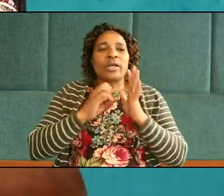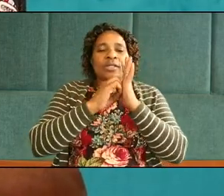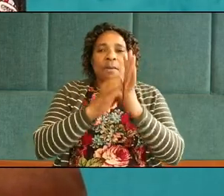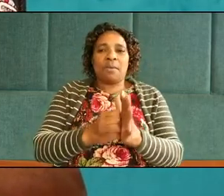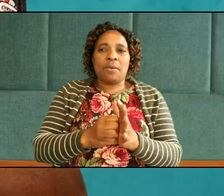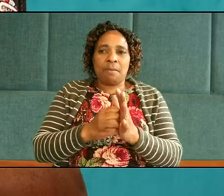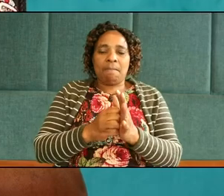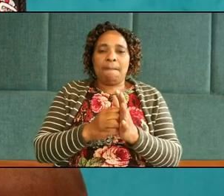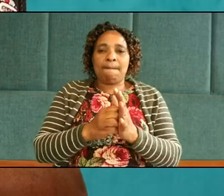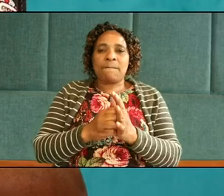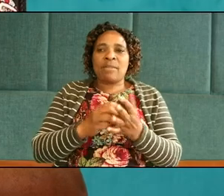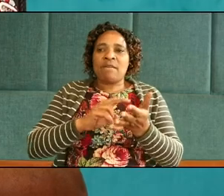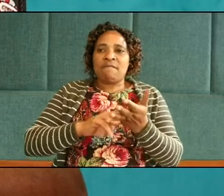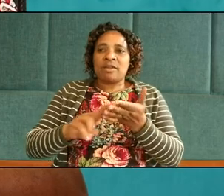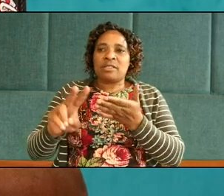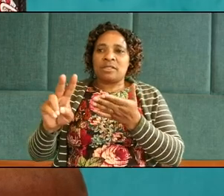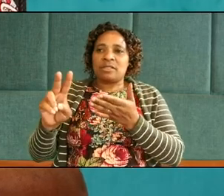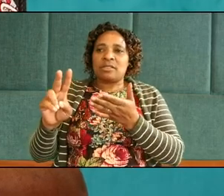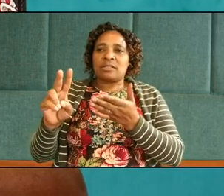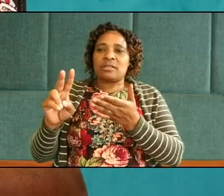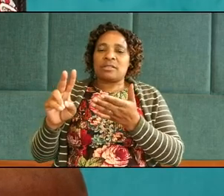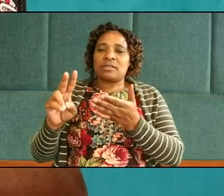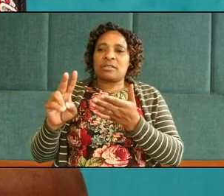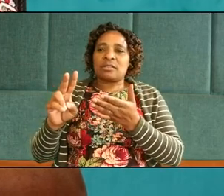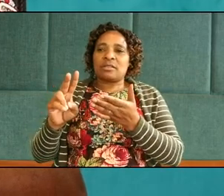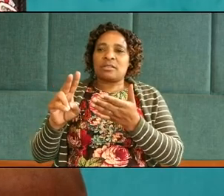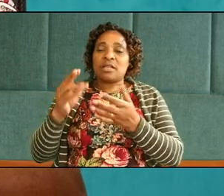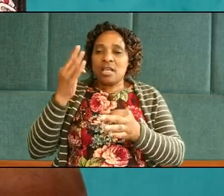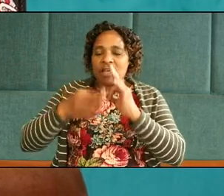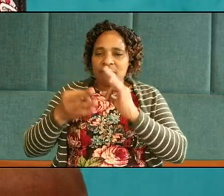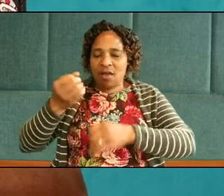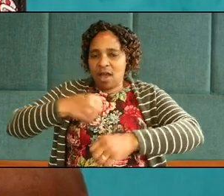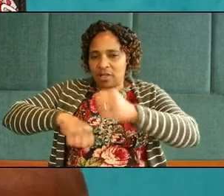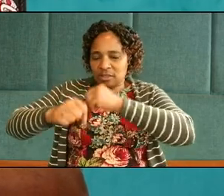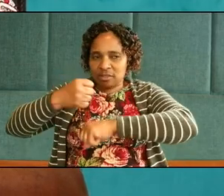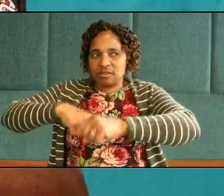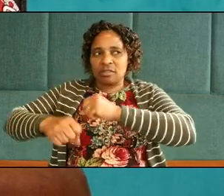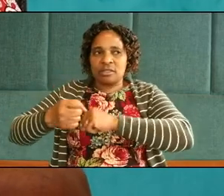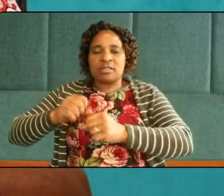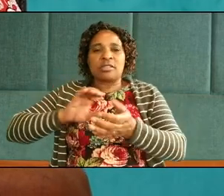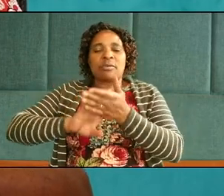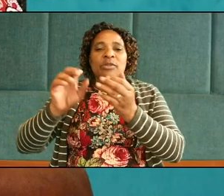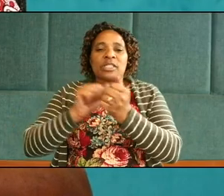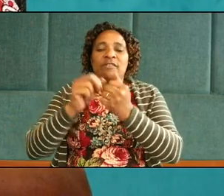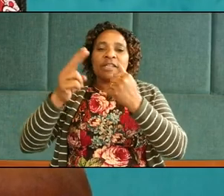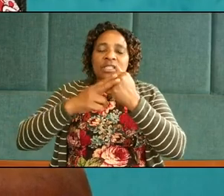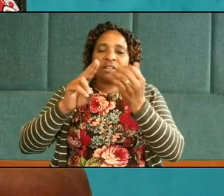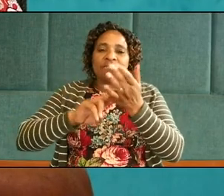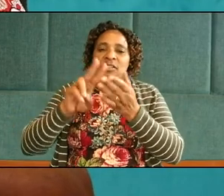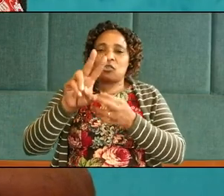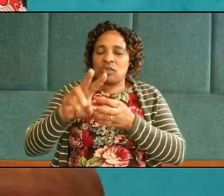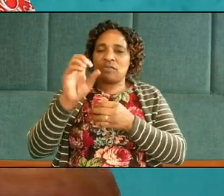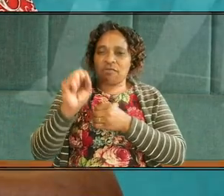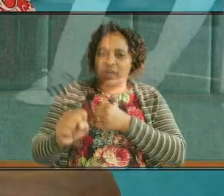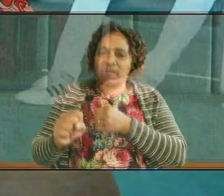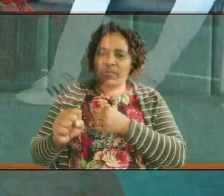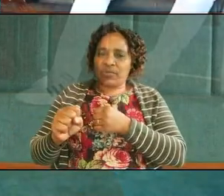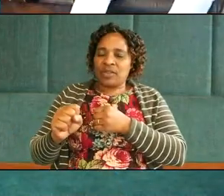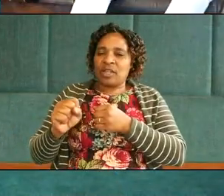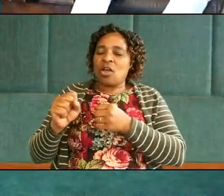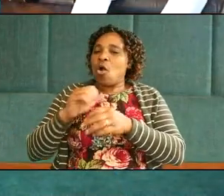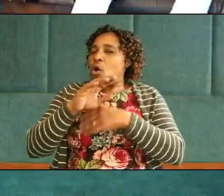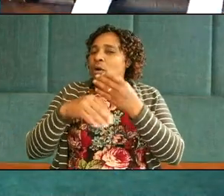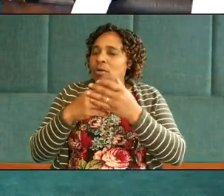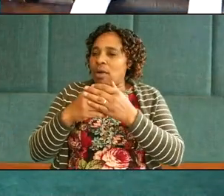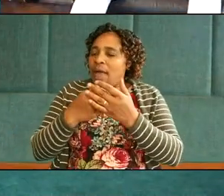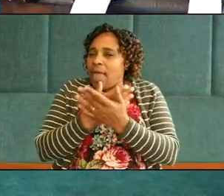example, verse, if you go to the book of Acts, chapter 17, verse 25. Henry, if you could just read it